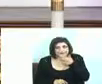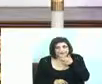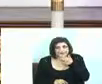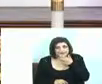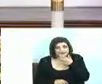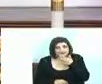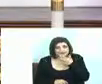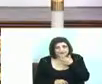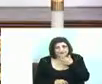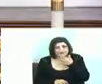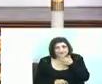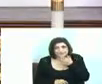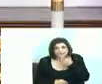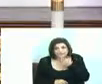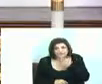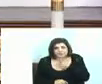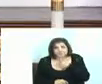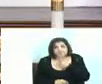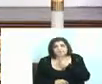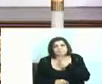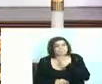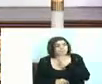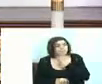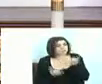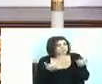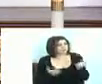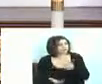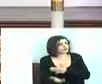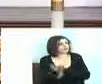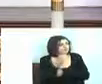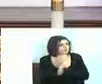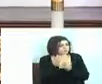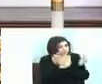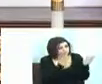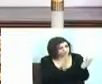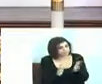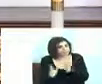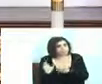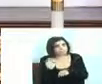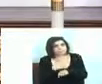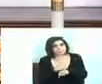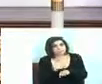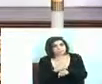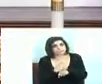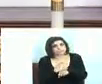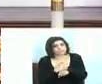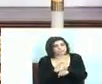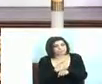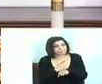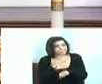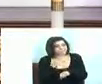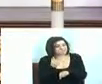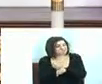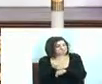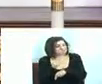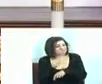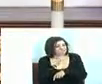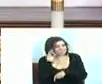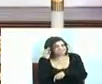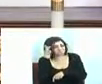Imagine. This morning, as I was getting ready for church, I was logged on to Facebook, like many of us do.